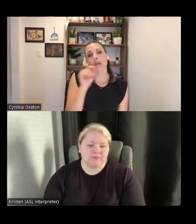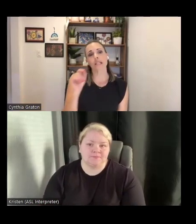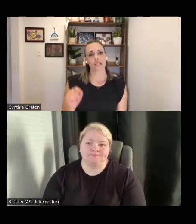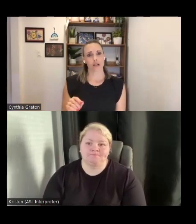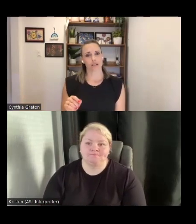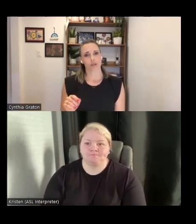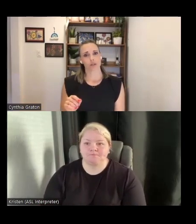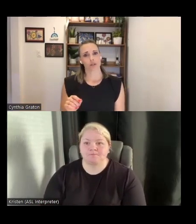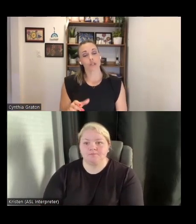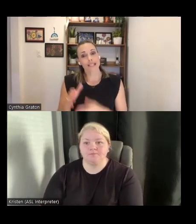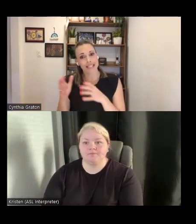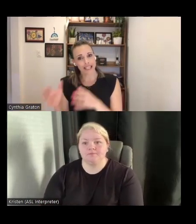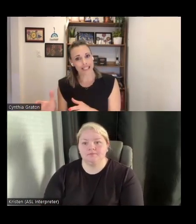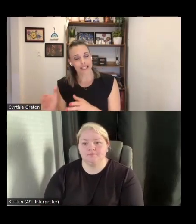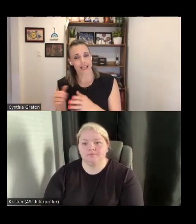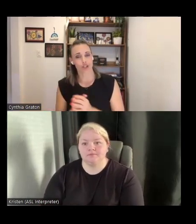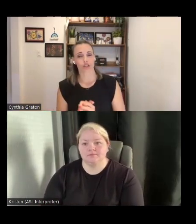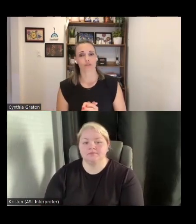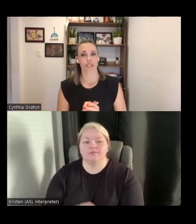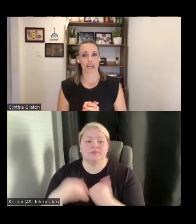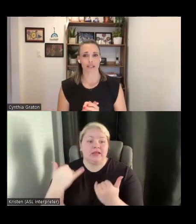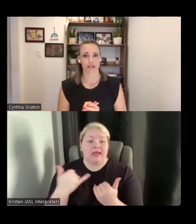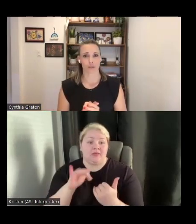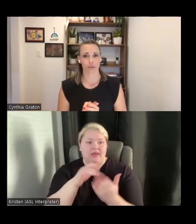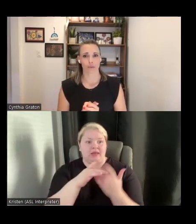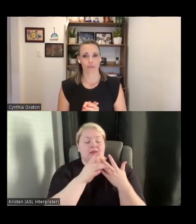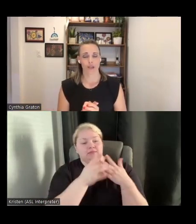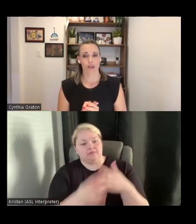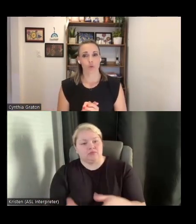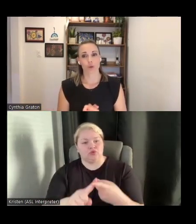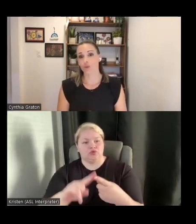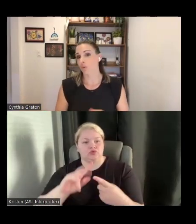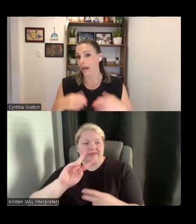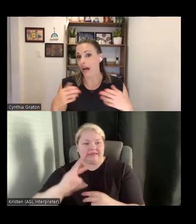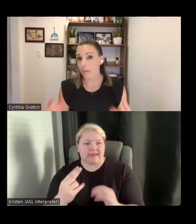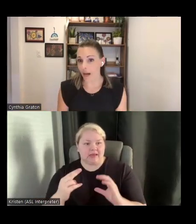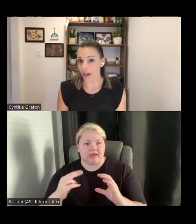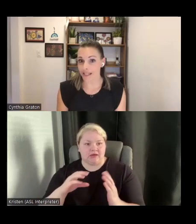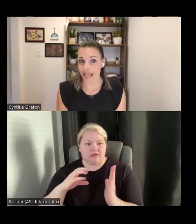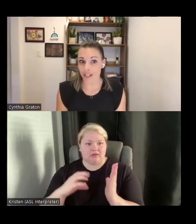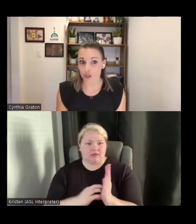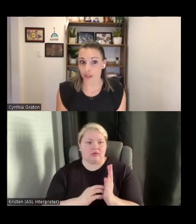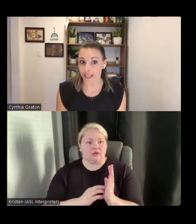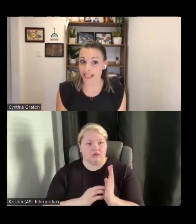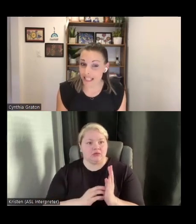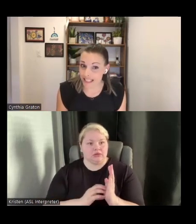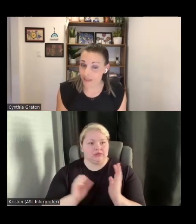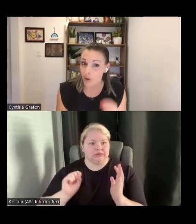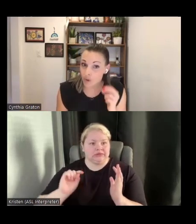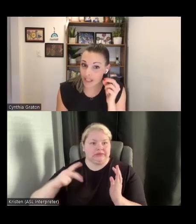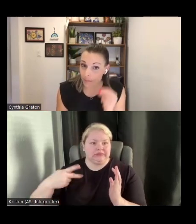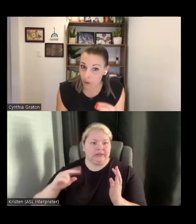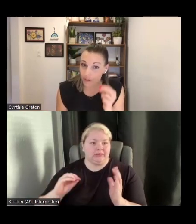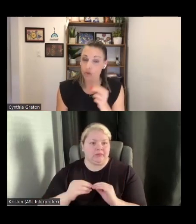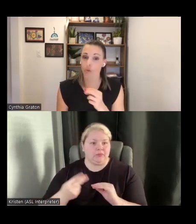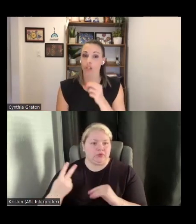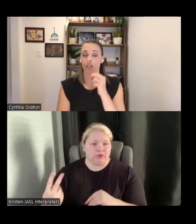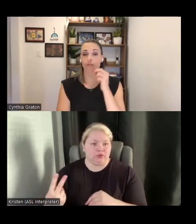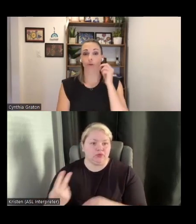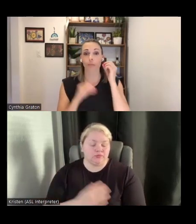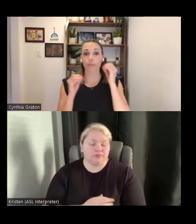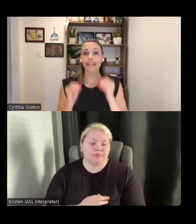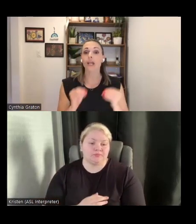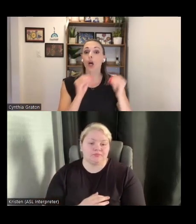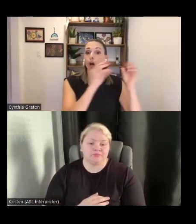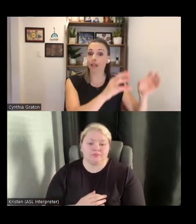This brings us to the second section of the ASIP, which will help us answer the second most important